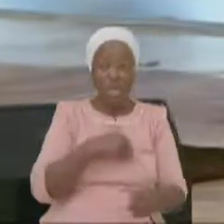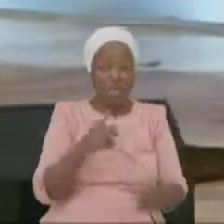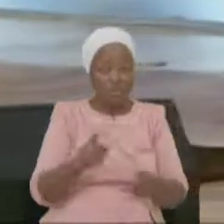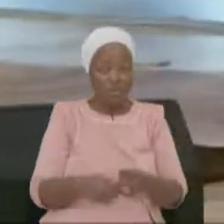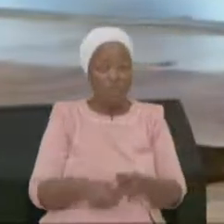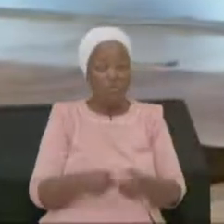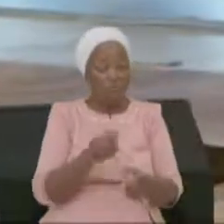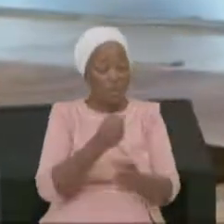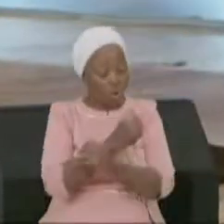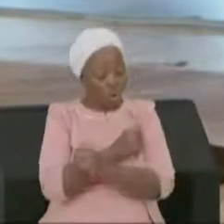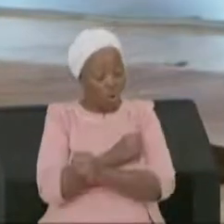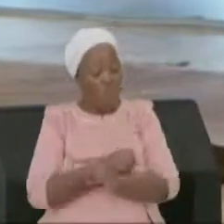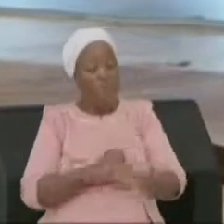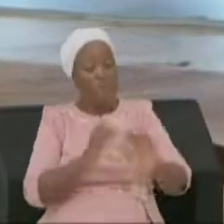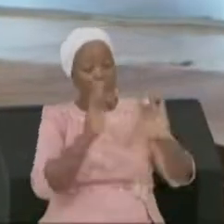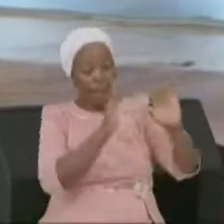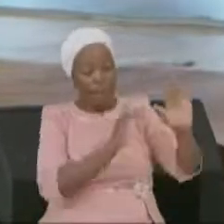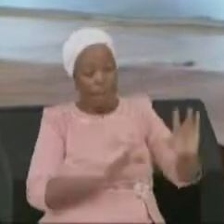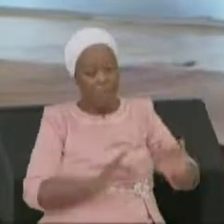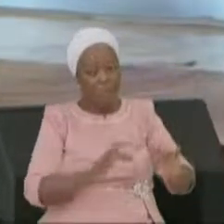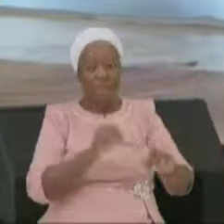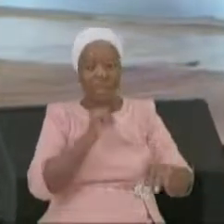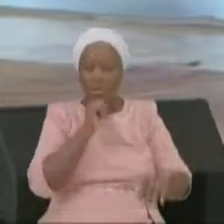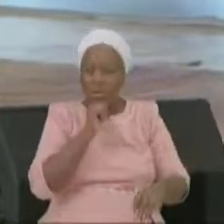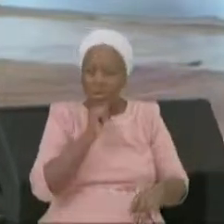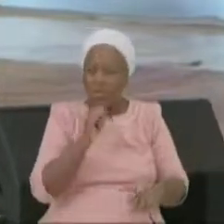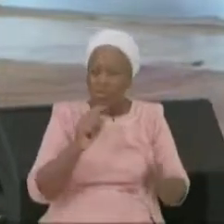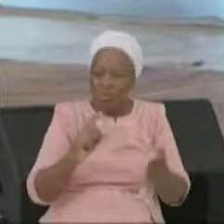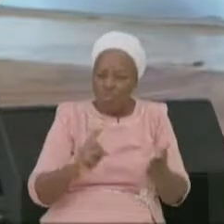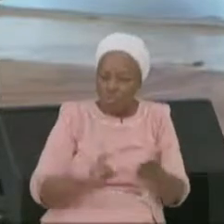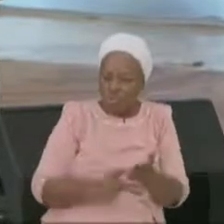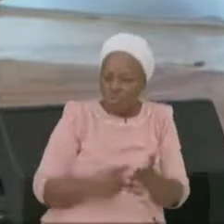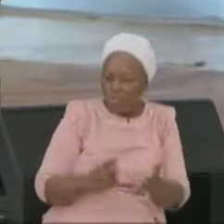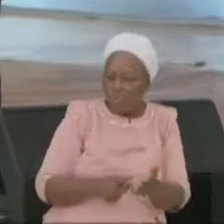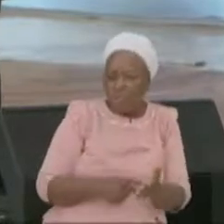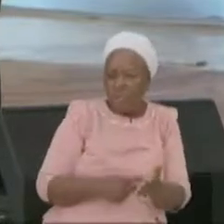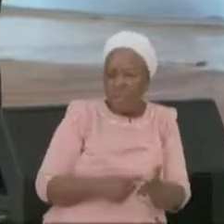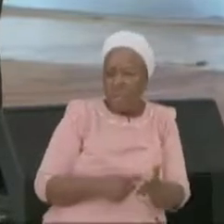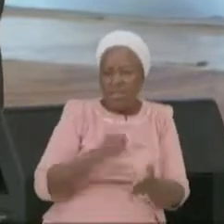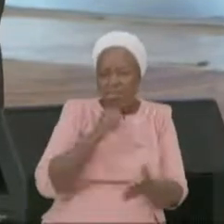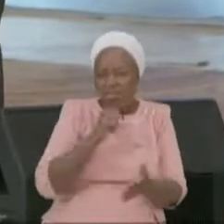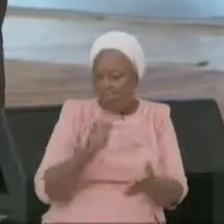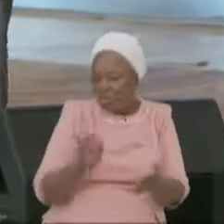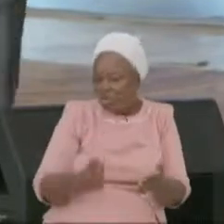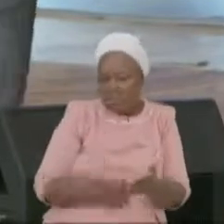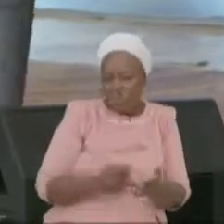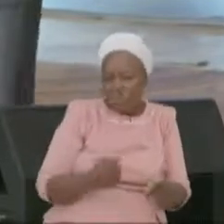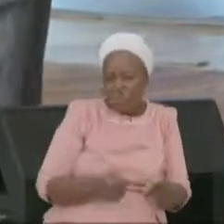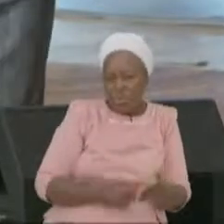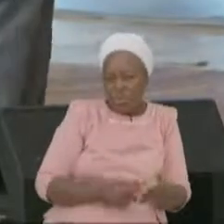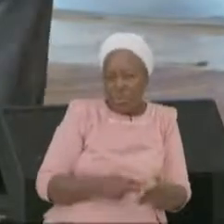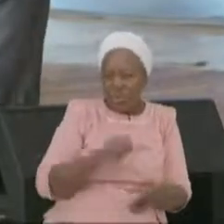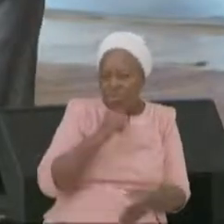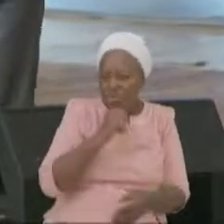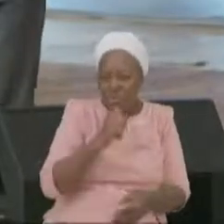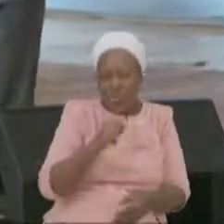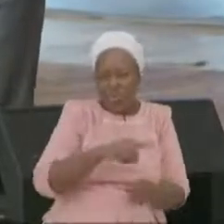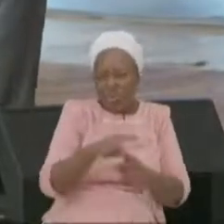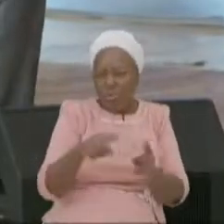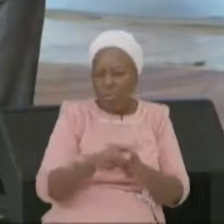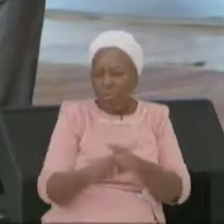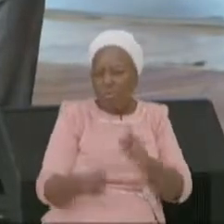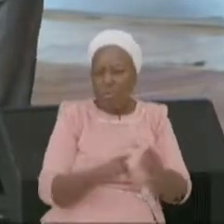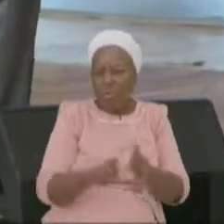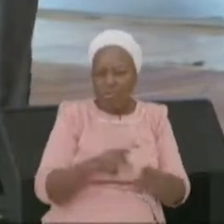love mercy. Not once in a while, not occasionally, not when people make